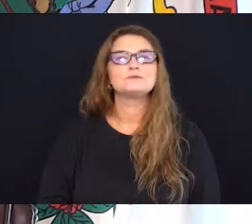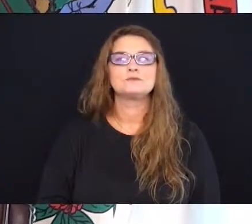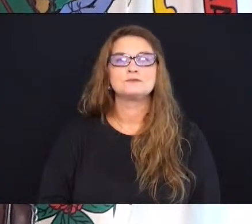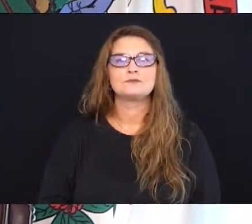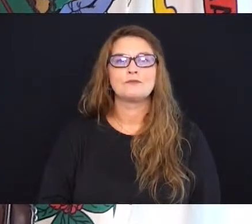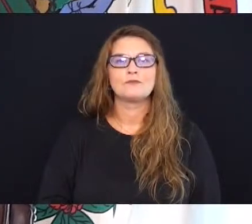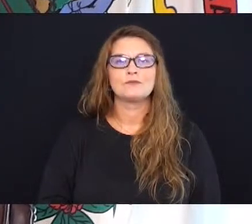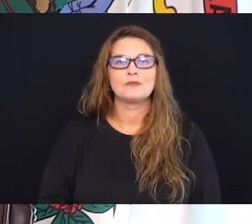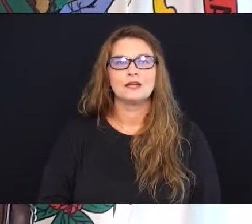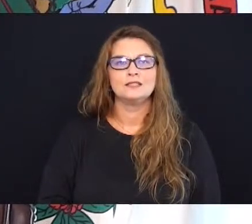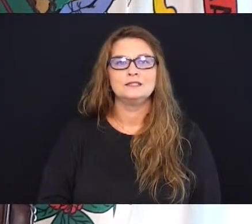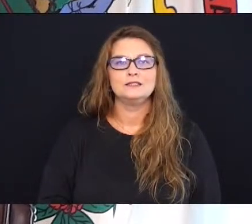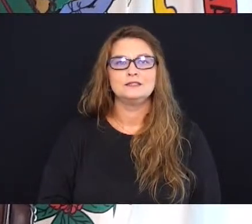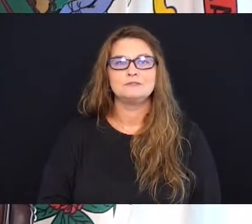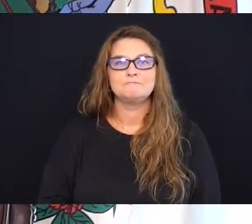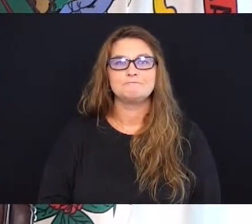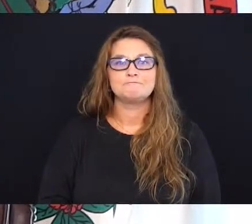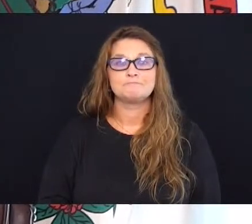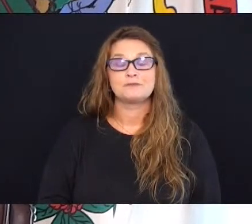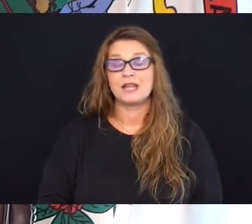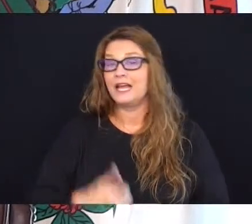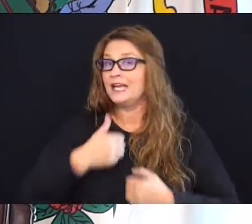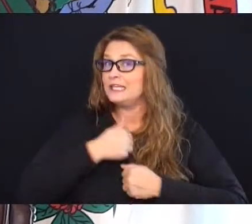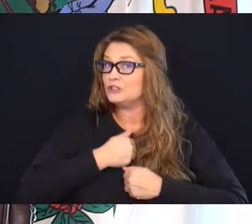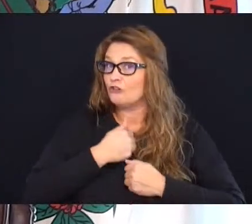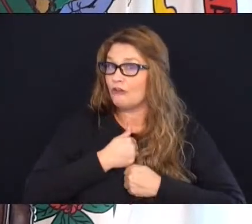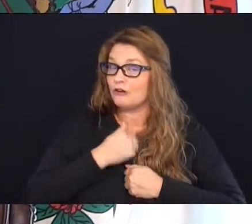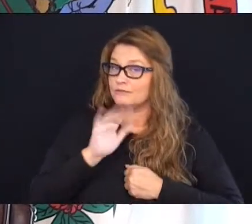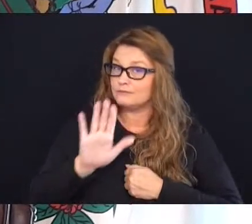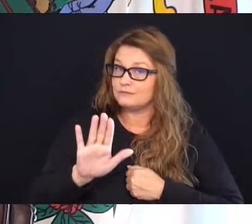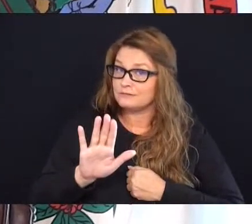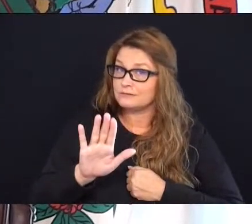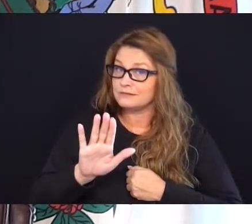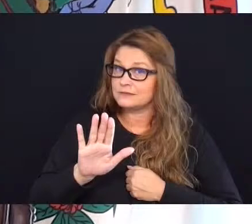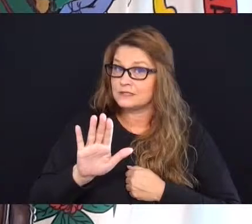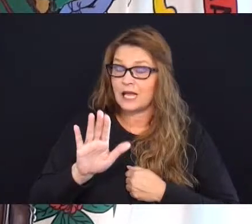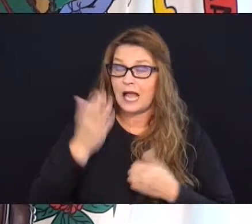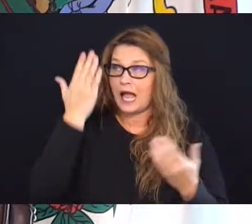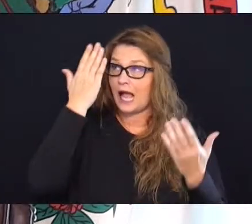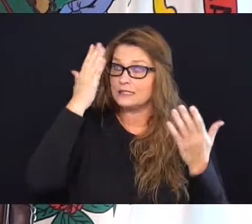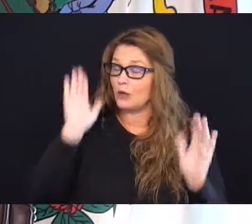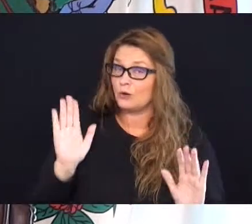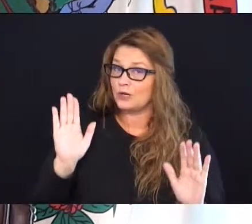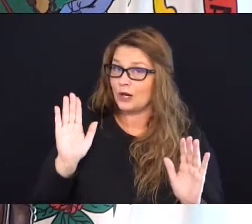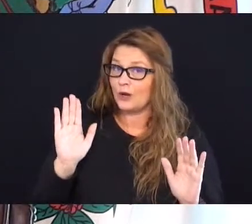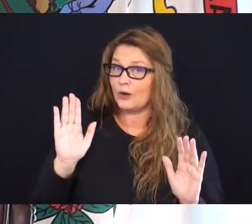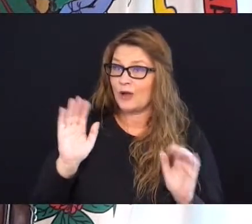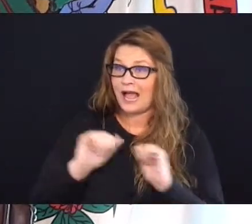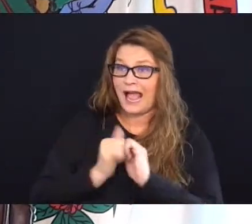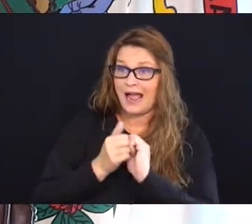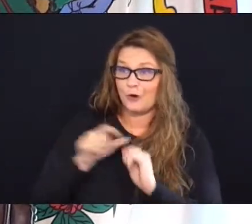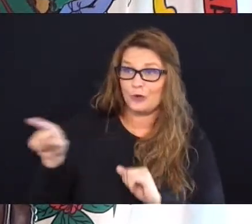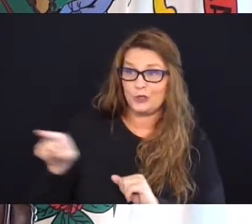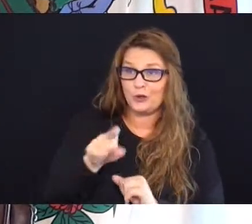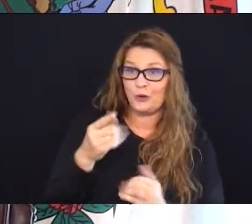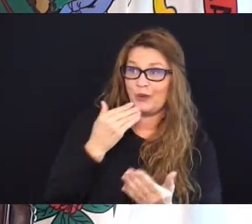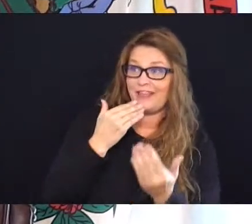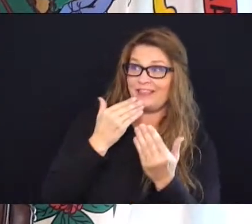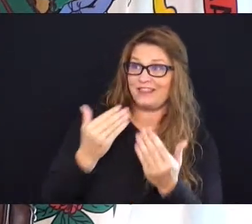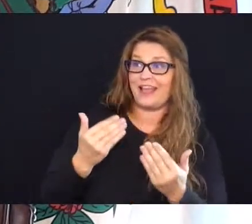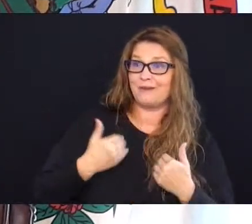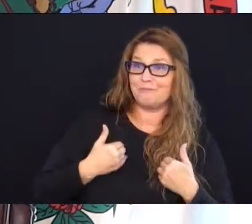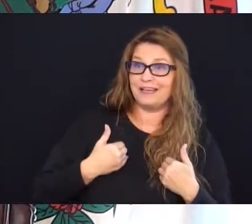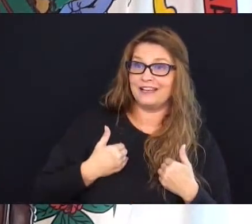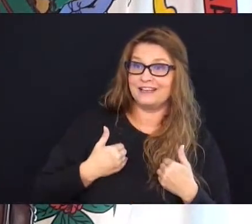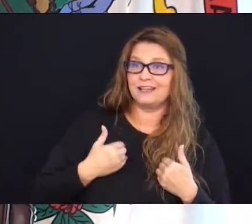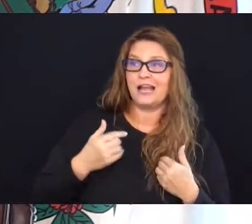General, I don't know how in the world anybody from the Guard could absolutely thank any of us, but all I can do is